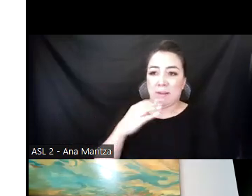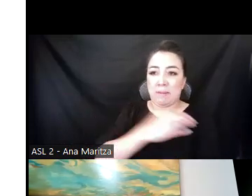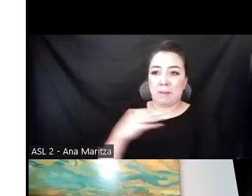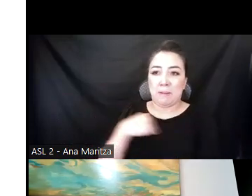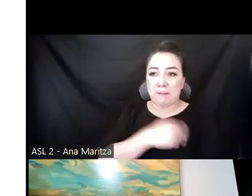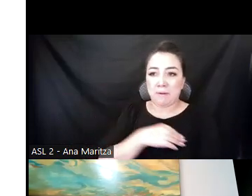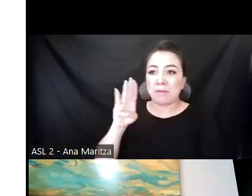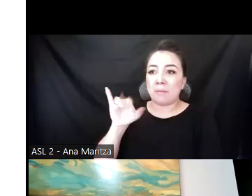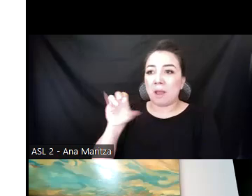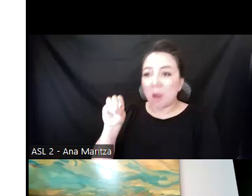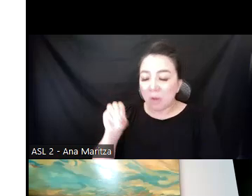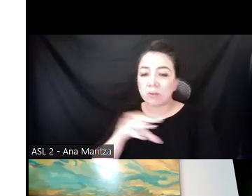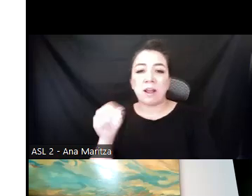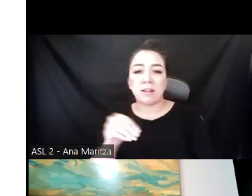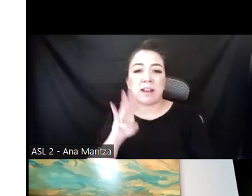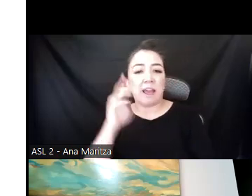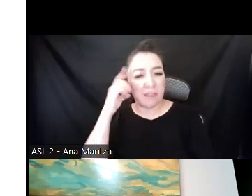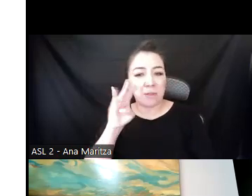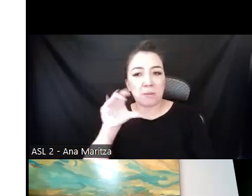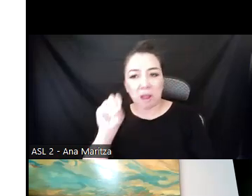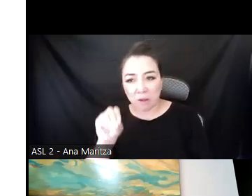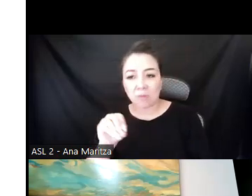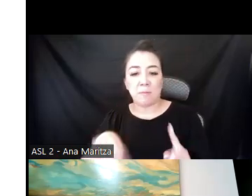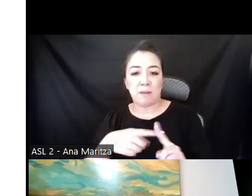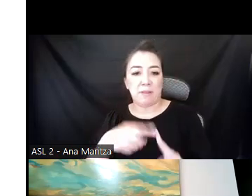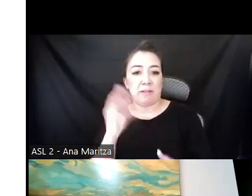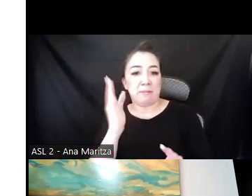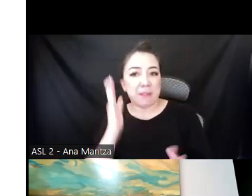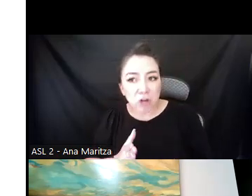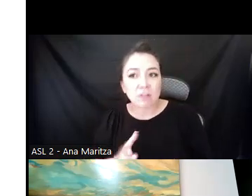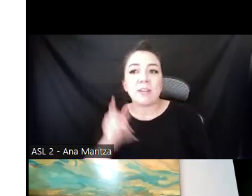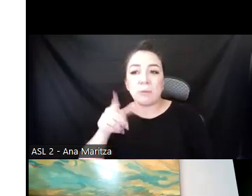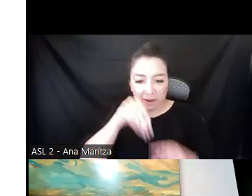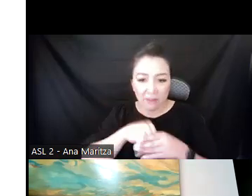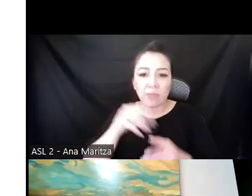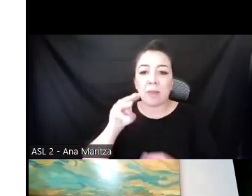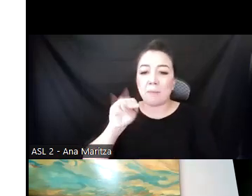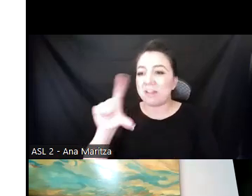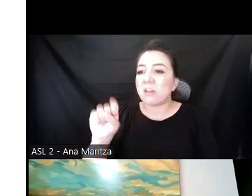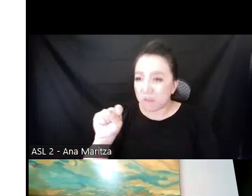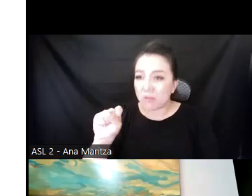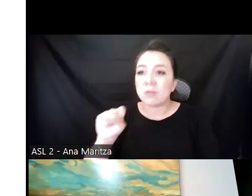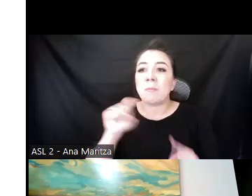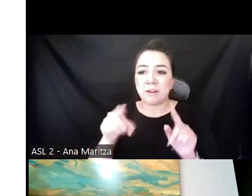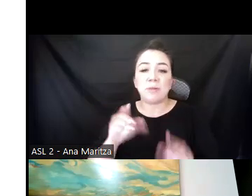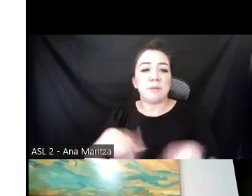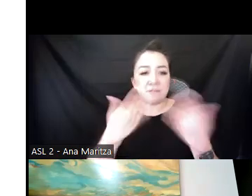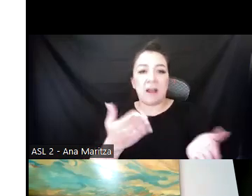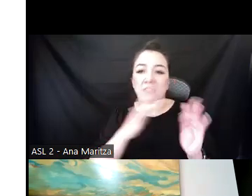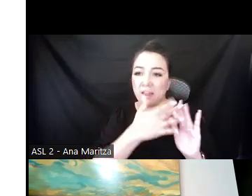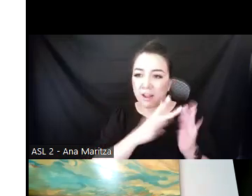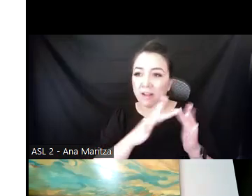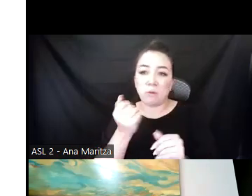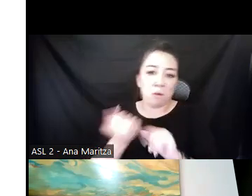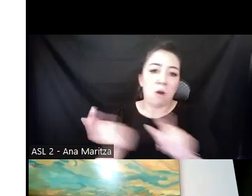bios, as well as, I think, the bios about our speakers. They were in the materials, but she kindly provided the link to all of